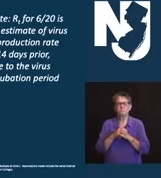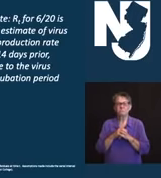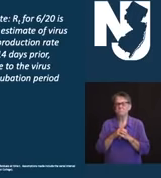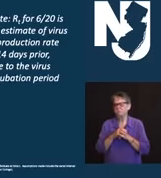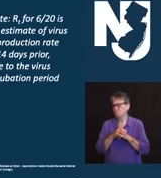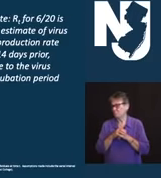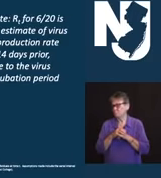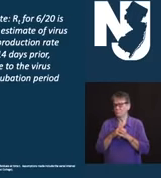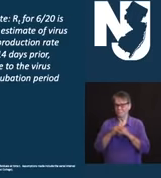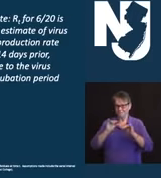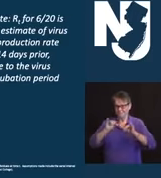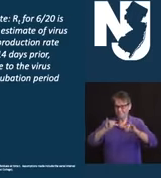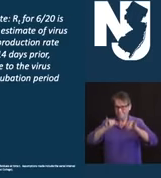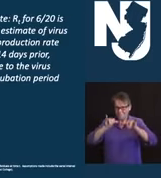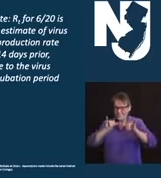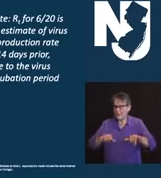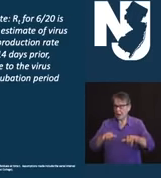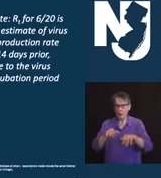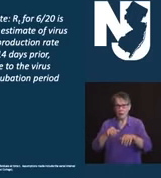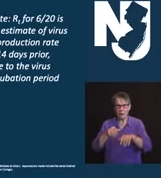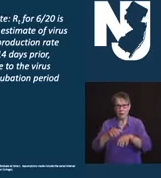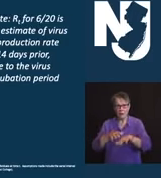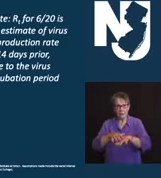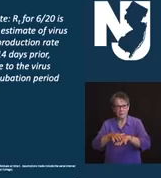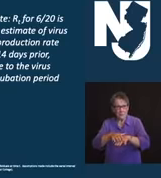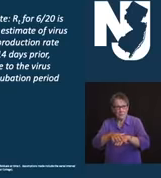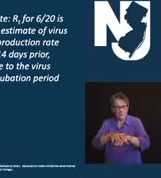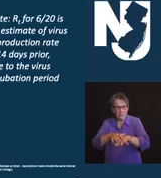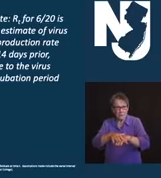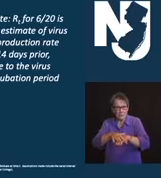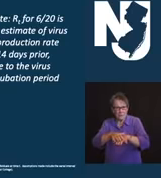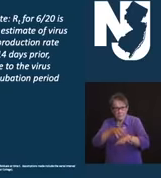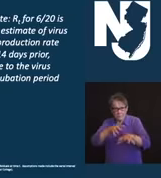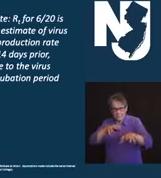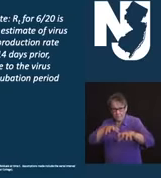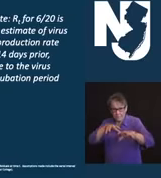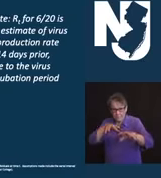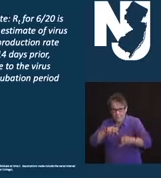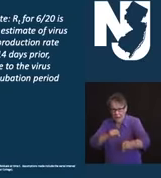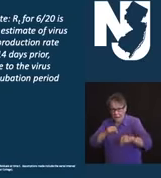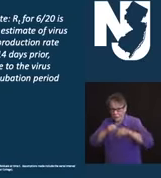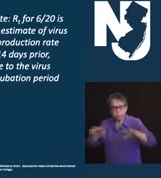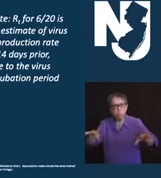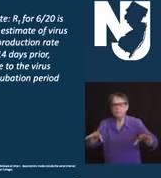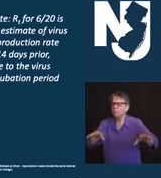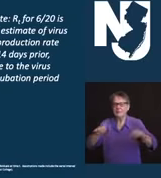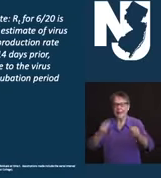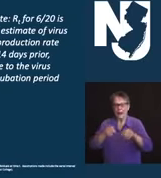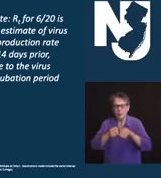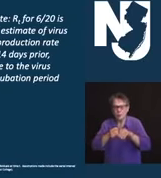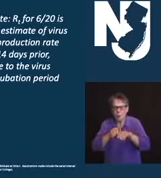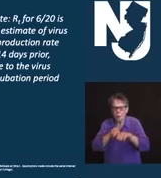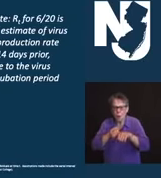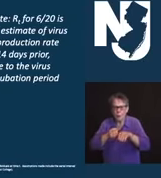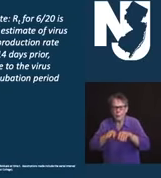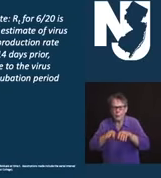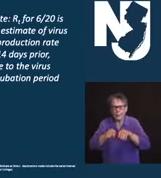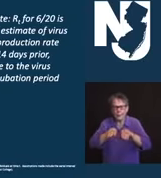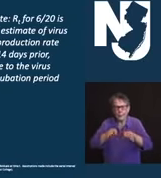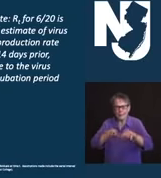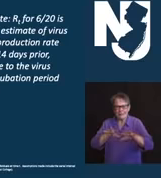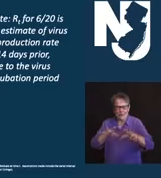significantly. As our hospitals were hitting their peak in early to mid-April, the rate of spread was greater than 1-to-1, and in the weeks